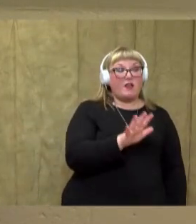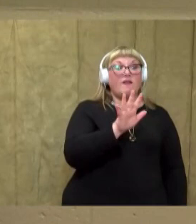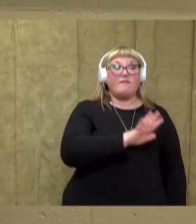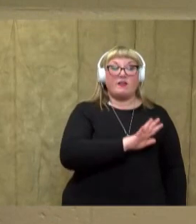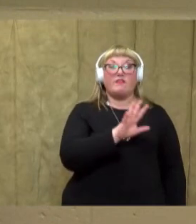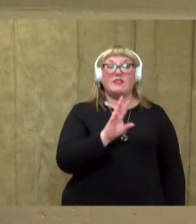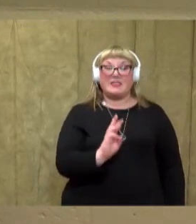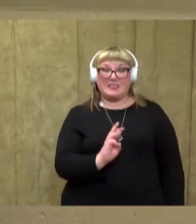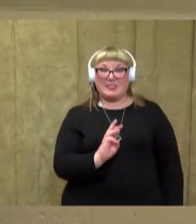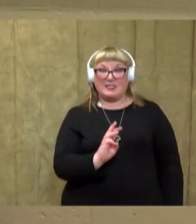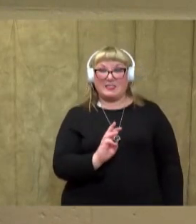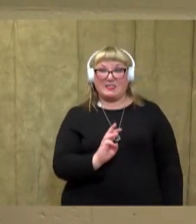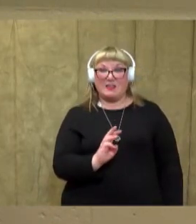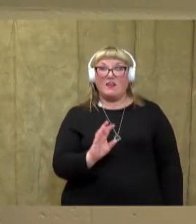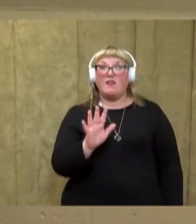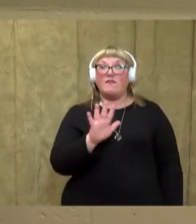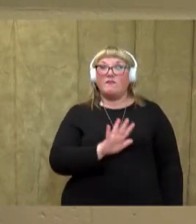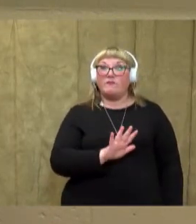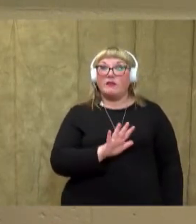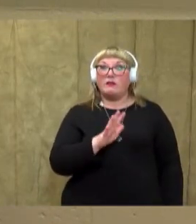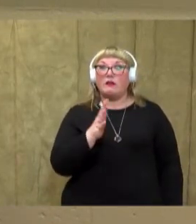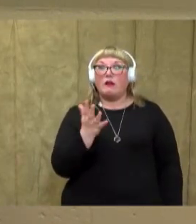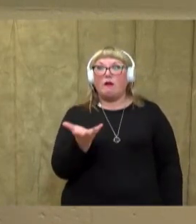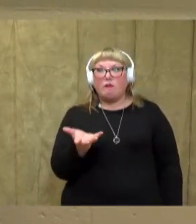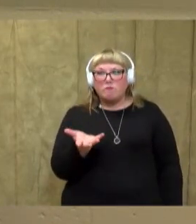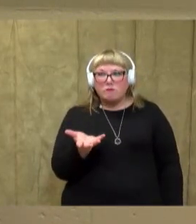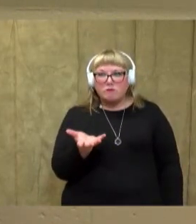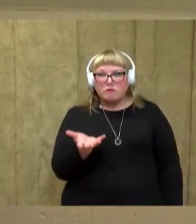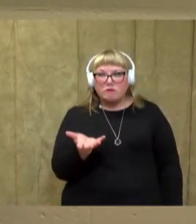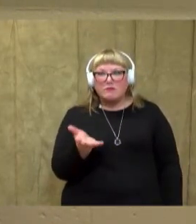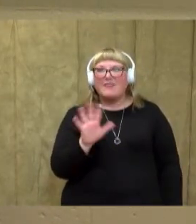55, 56,